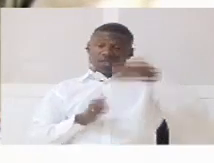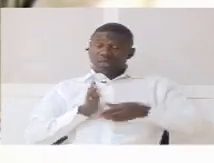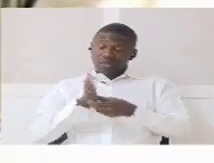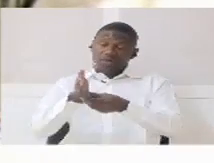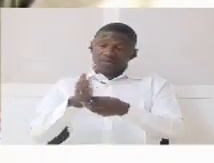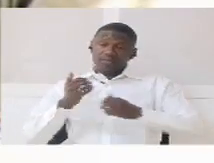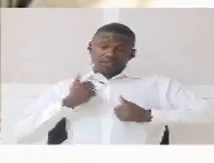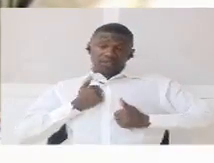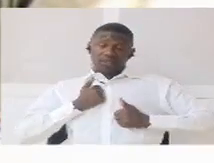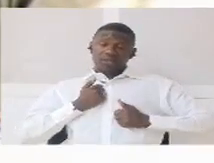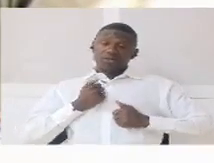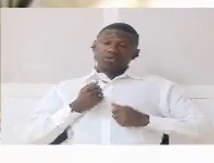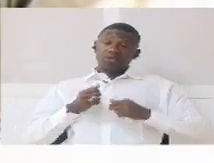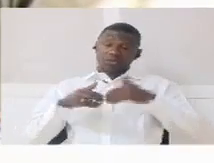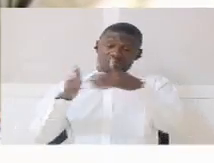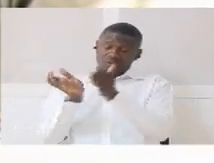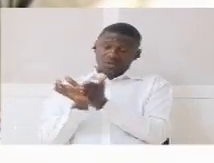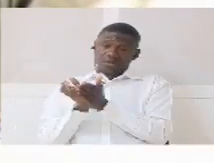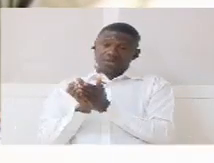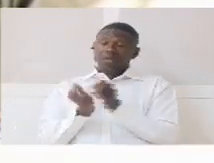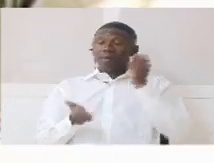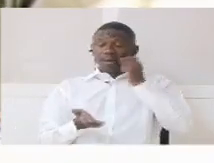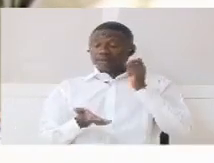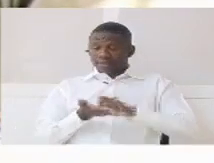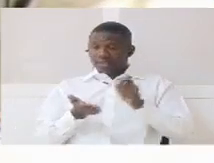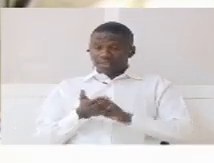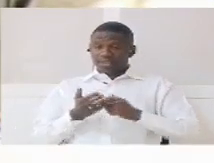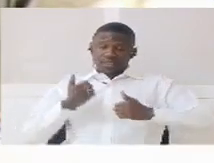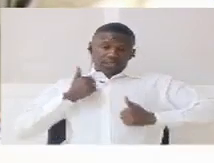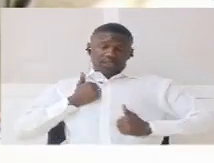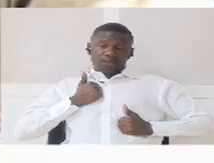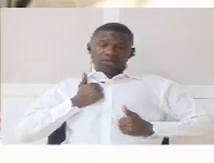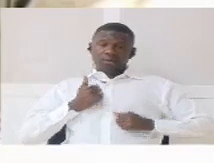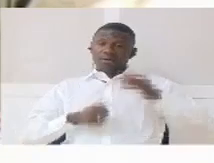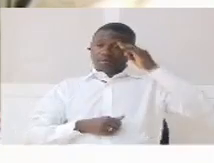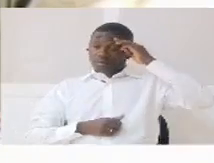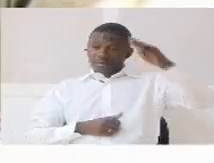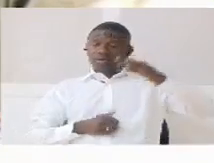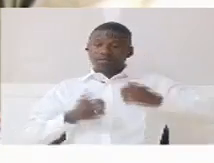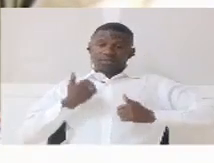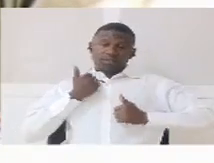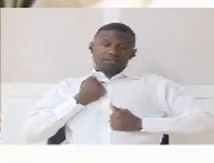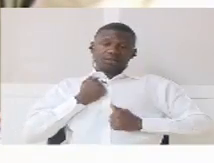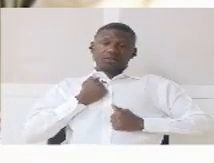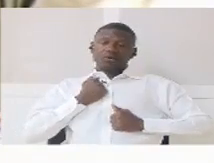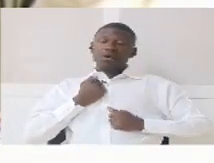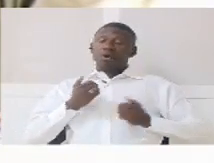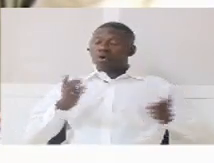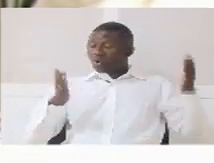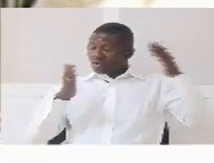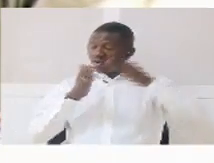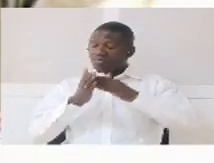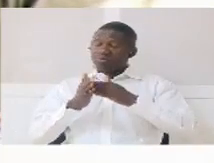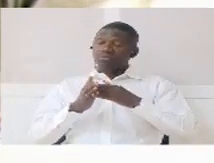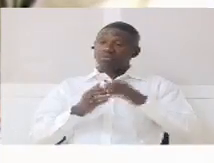units, I'm Secretary Interior, the Permanent Secretary at the Interior, Minister Interior, Minister Interior, up to President's Office, up